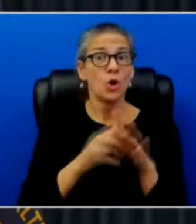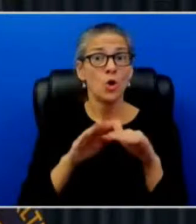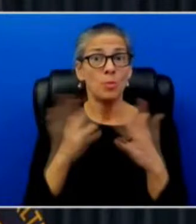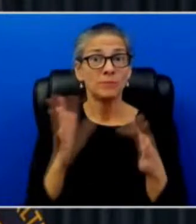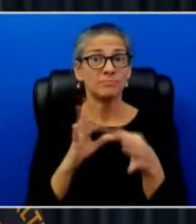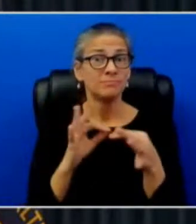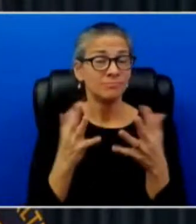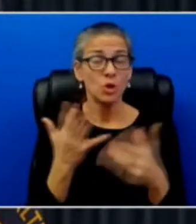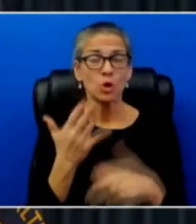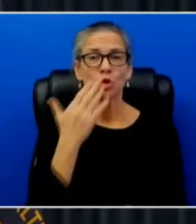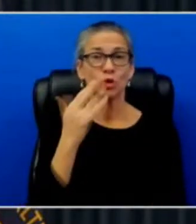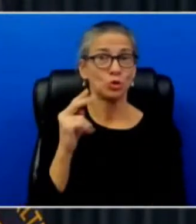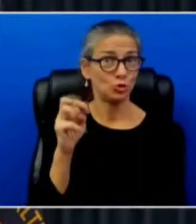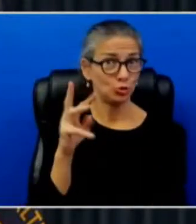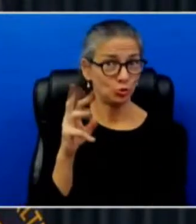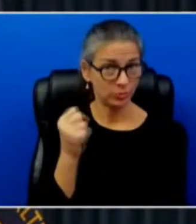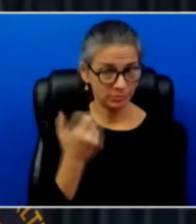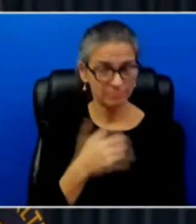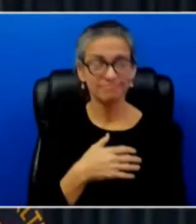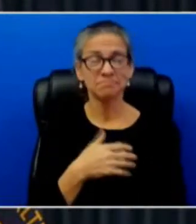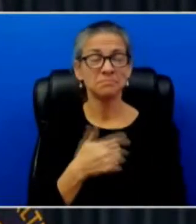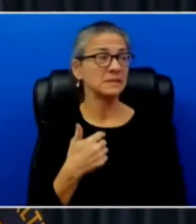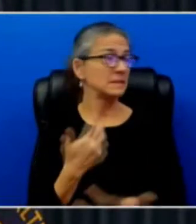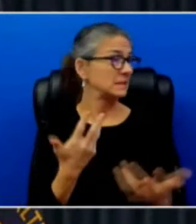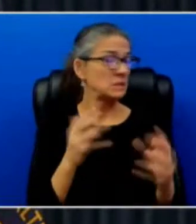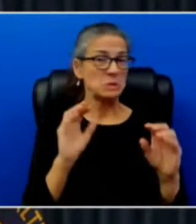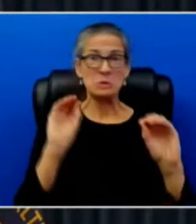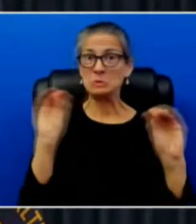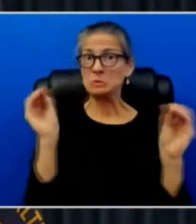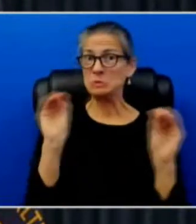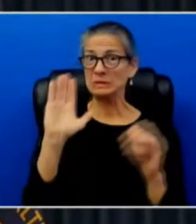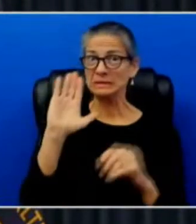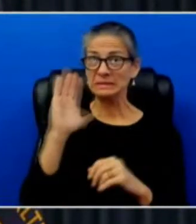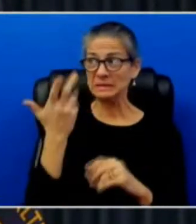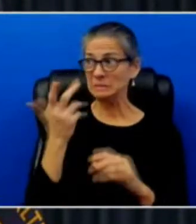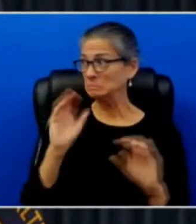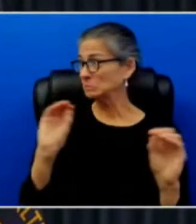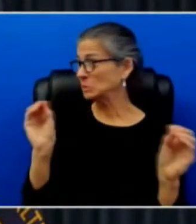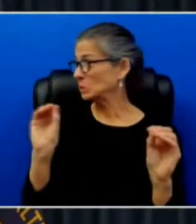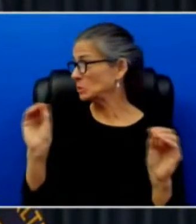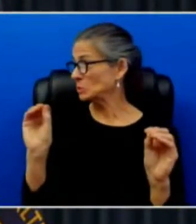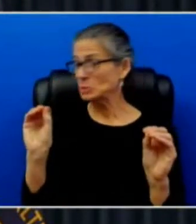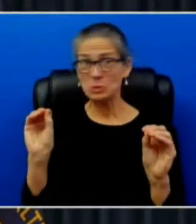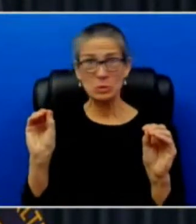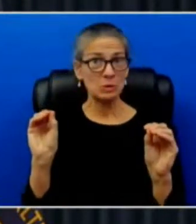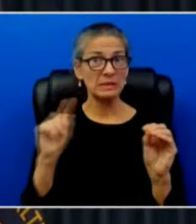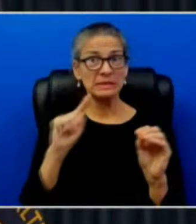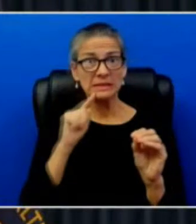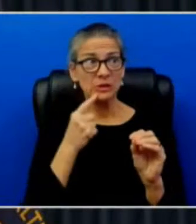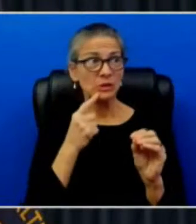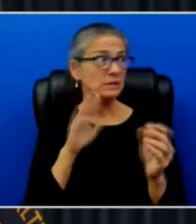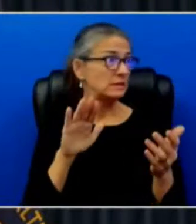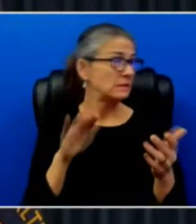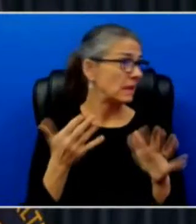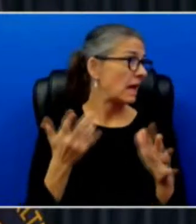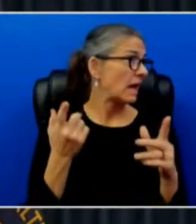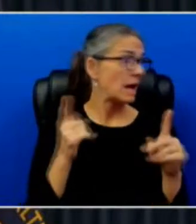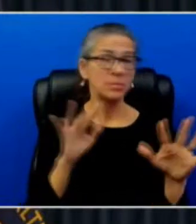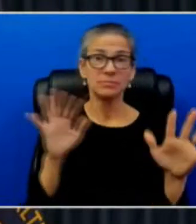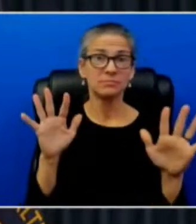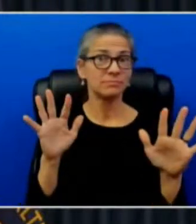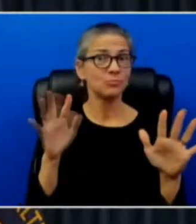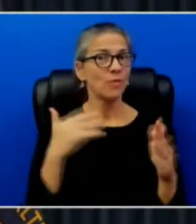thus far through what is a significant weather event. We are very grateful for that. And for a state that's been